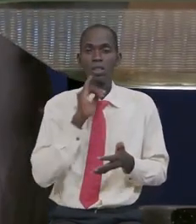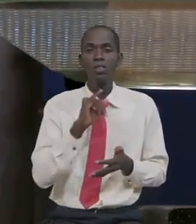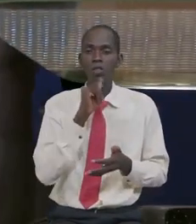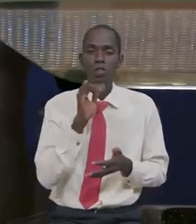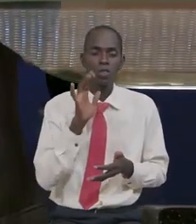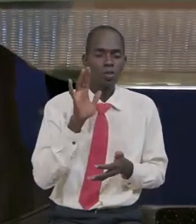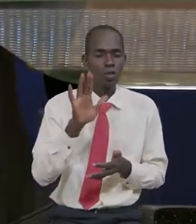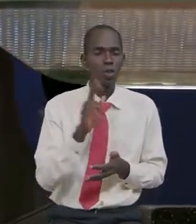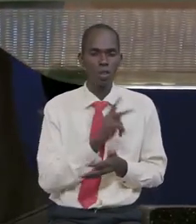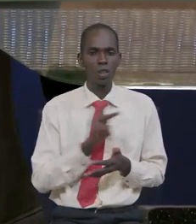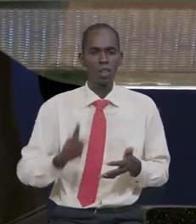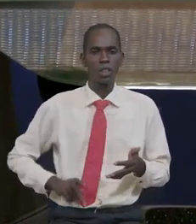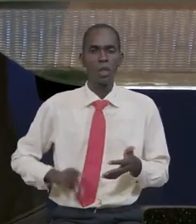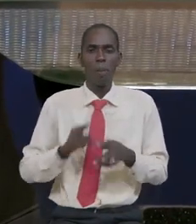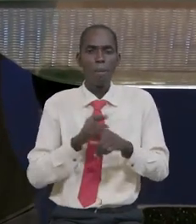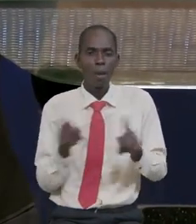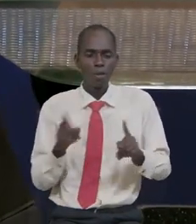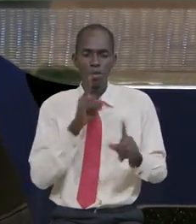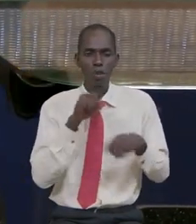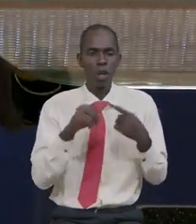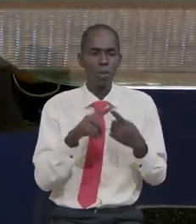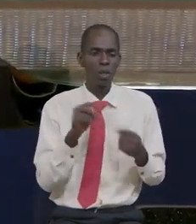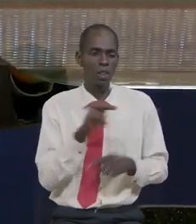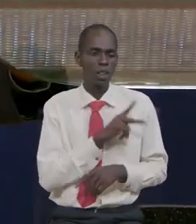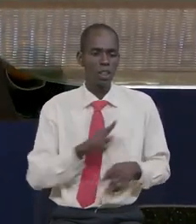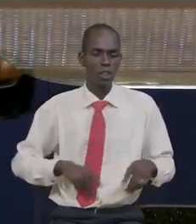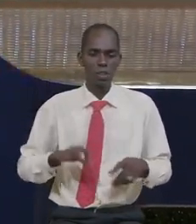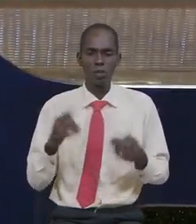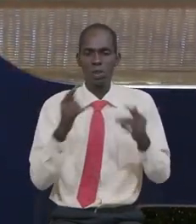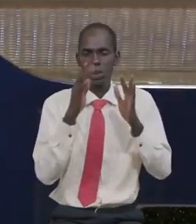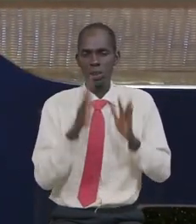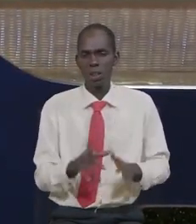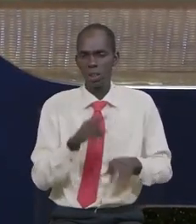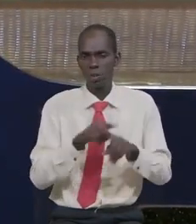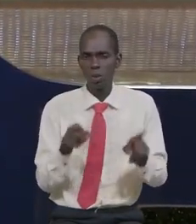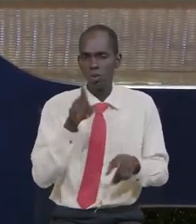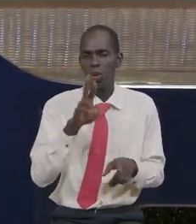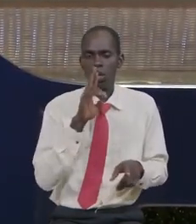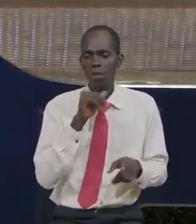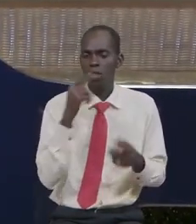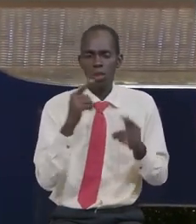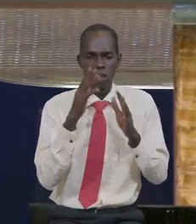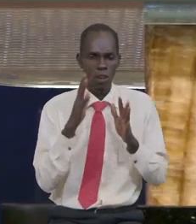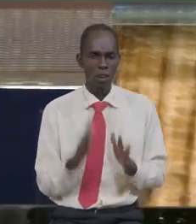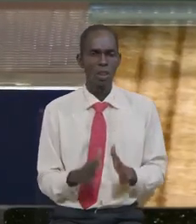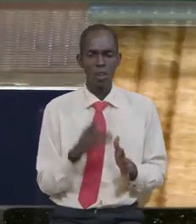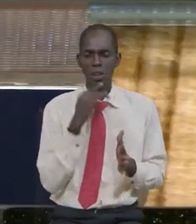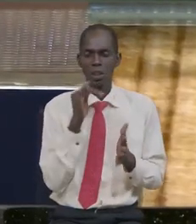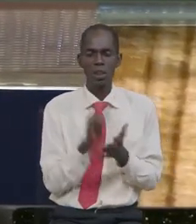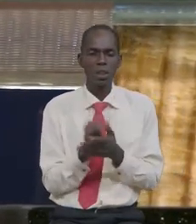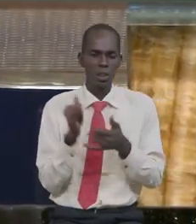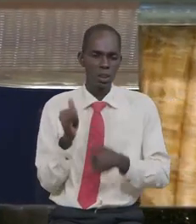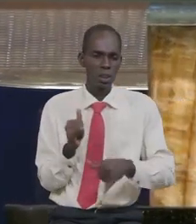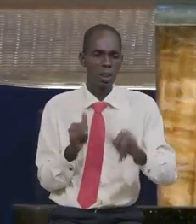the Babylonians, and you are not a Babylonian. You look at the King of Kings and the Lord of Lords. Yet have